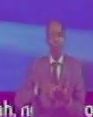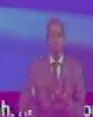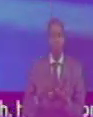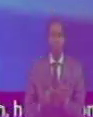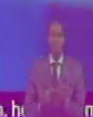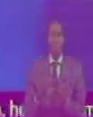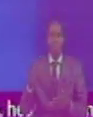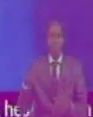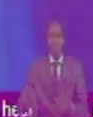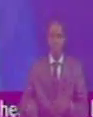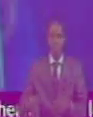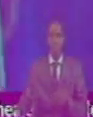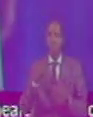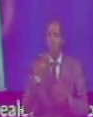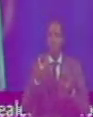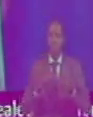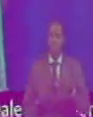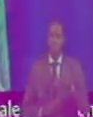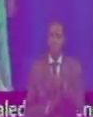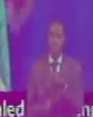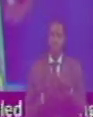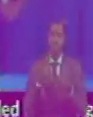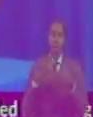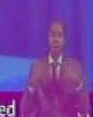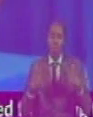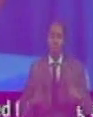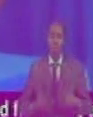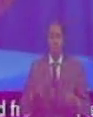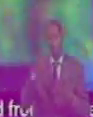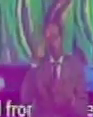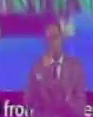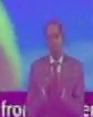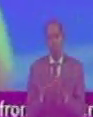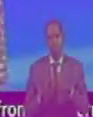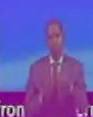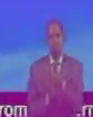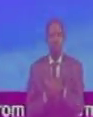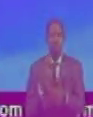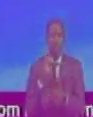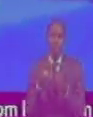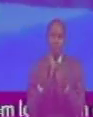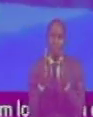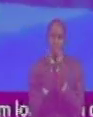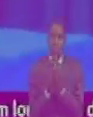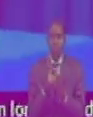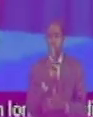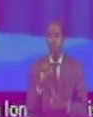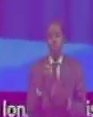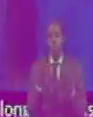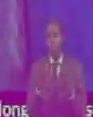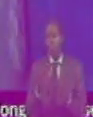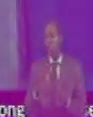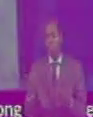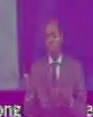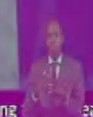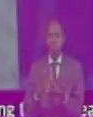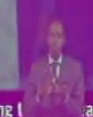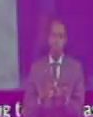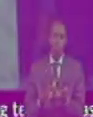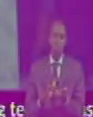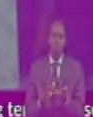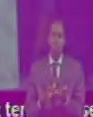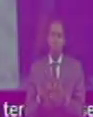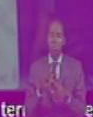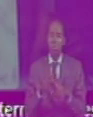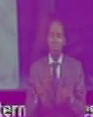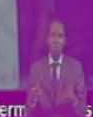If I were four, my knee cannot carry my body. My husband, we waited on the Lord.